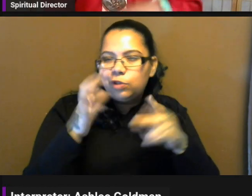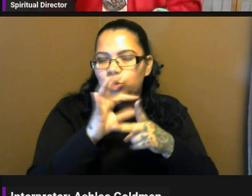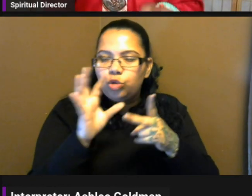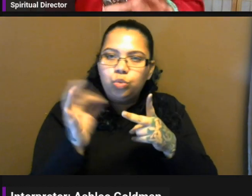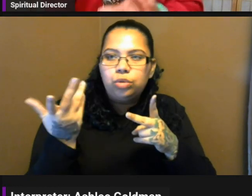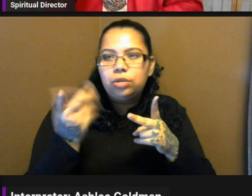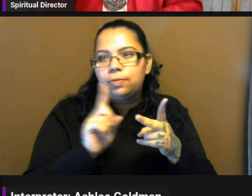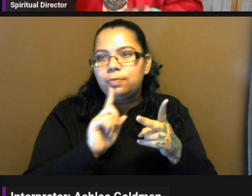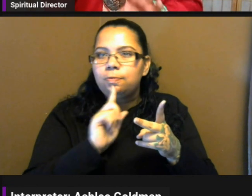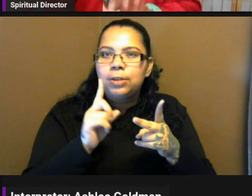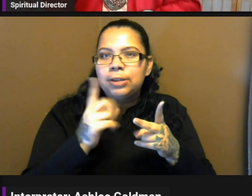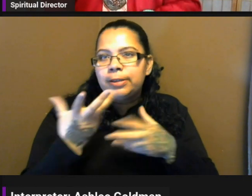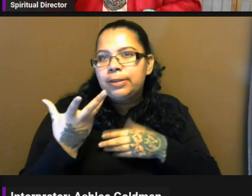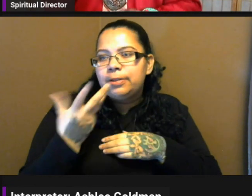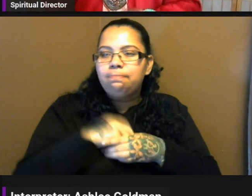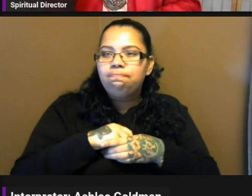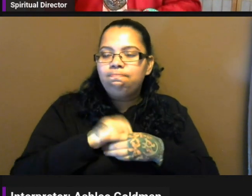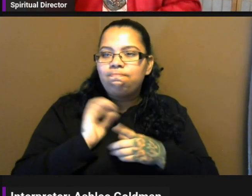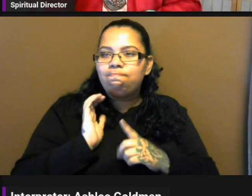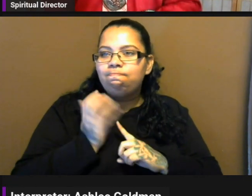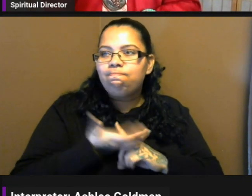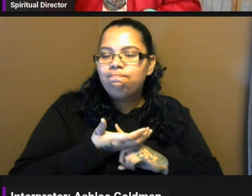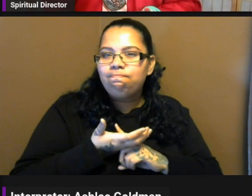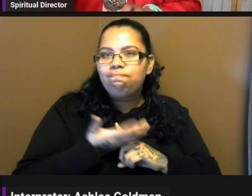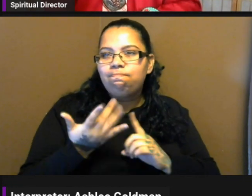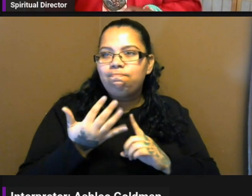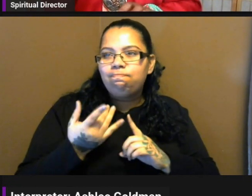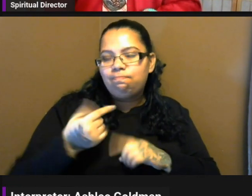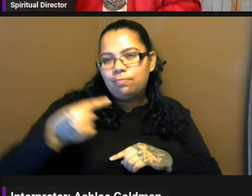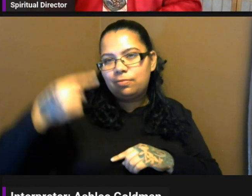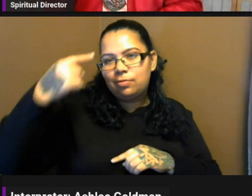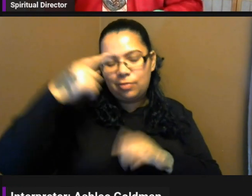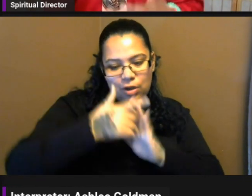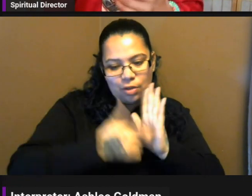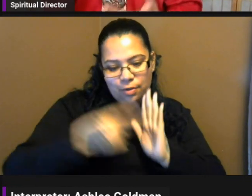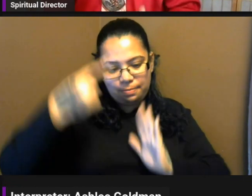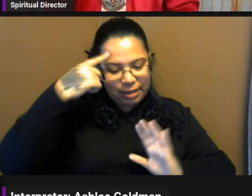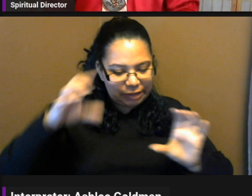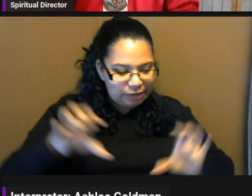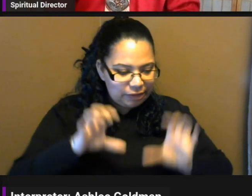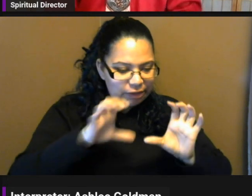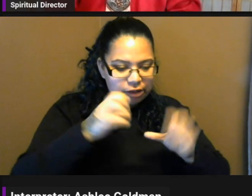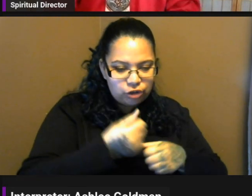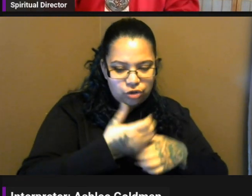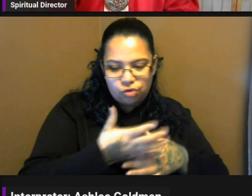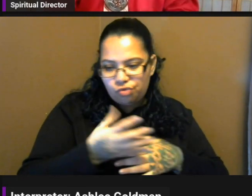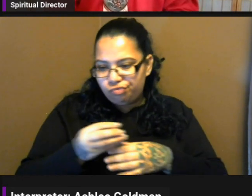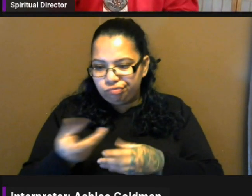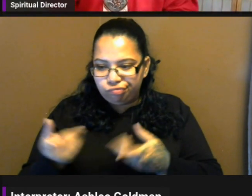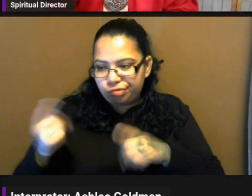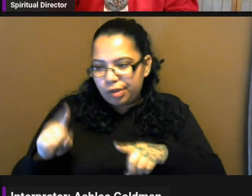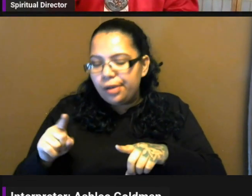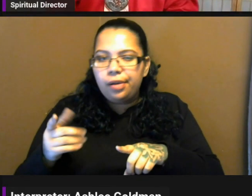to embody the authority of the law of mind and action, cause and effect, and our divine nature?